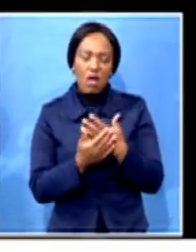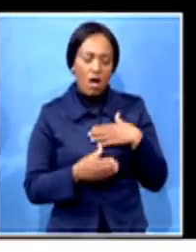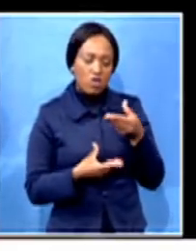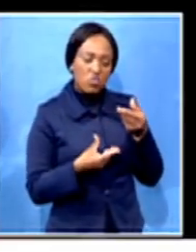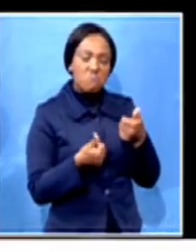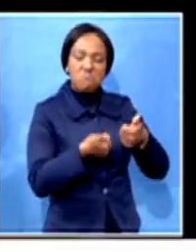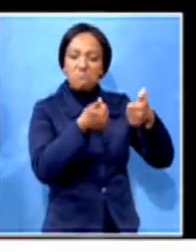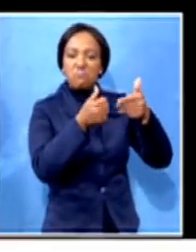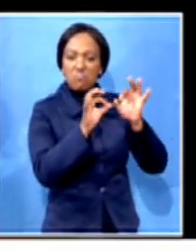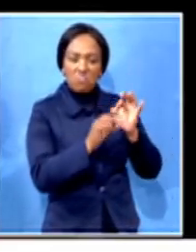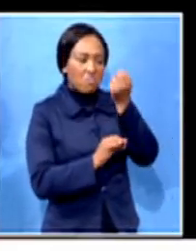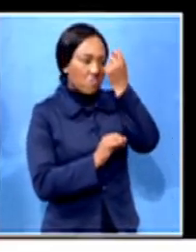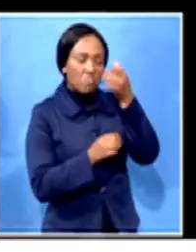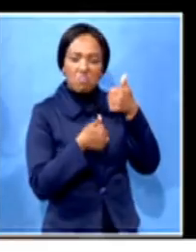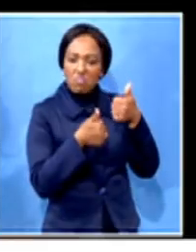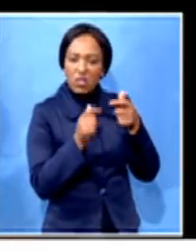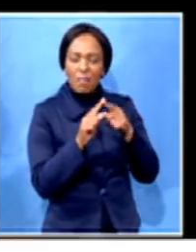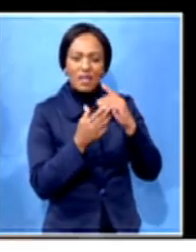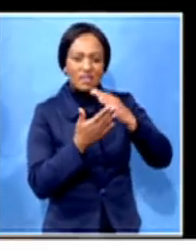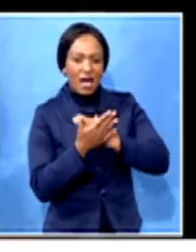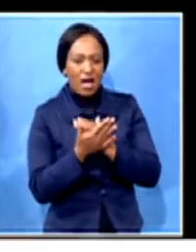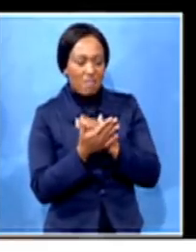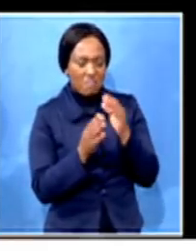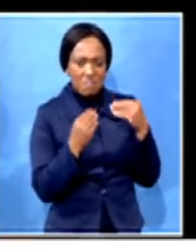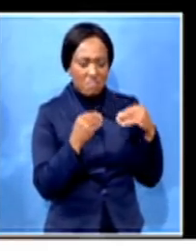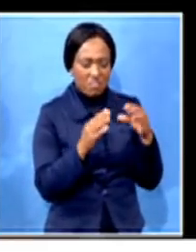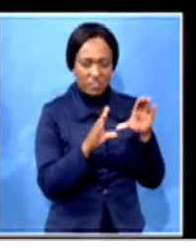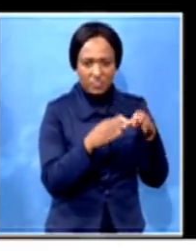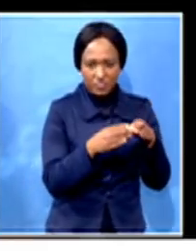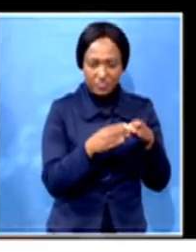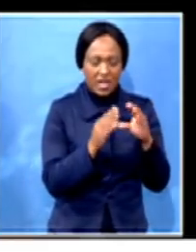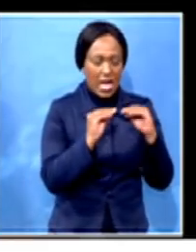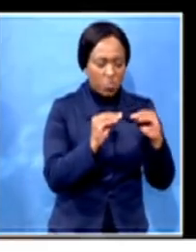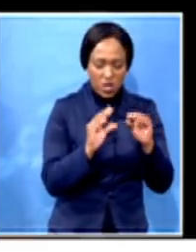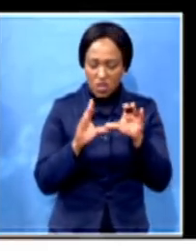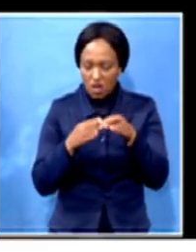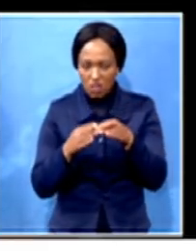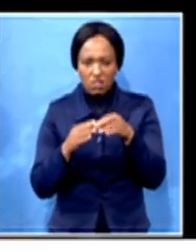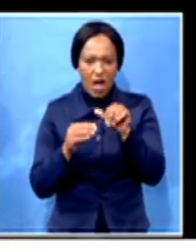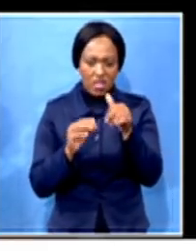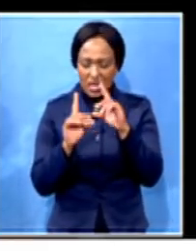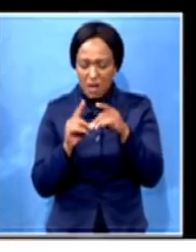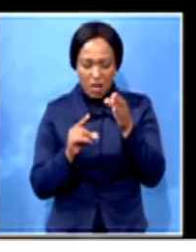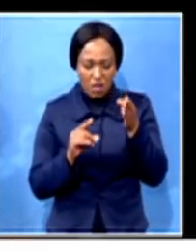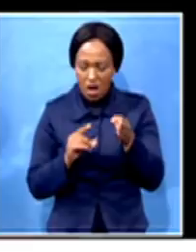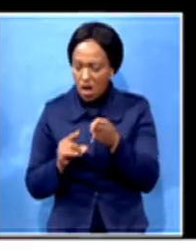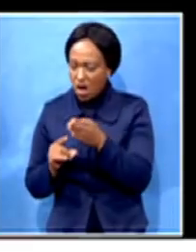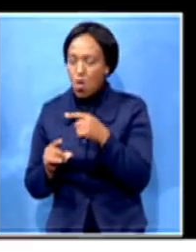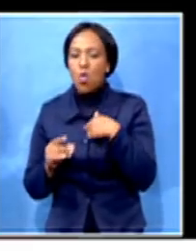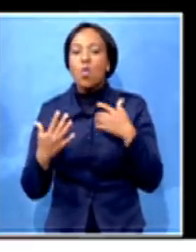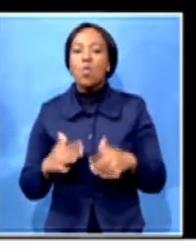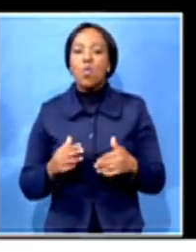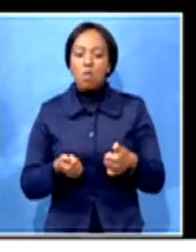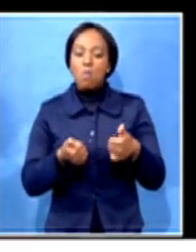makes particular sense. There are some of the sectors that are identified that we all agree. These are high labor absorption sectors, so of course we